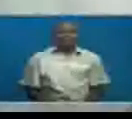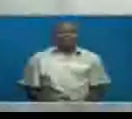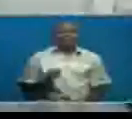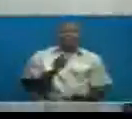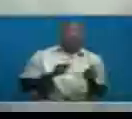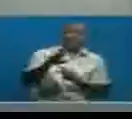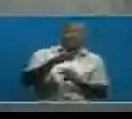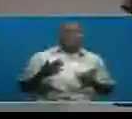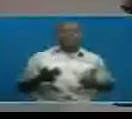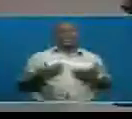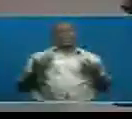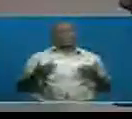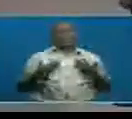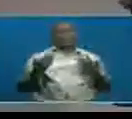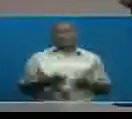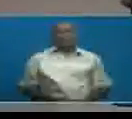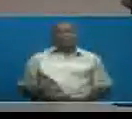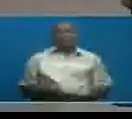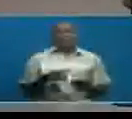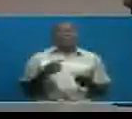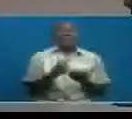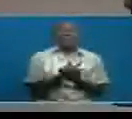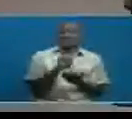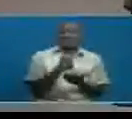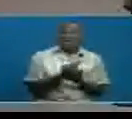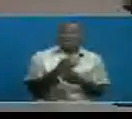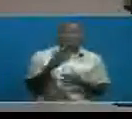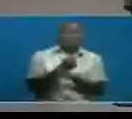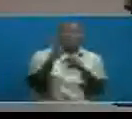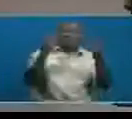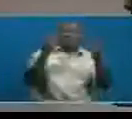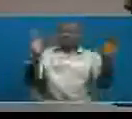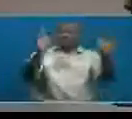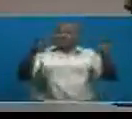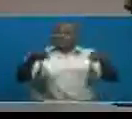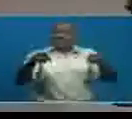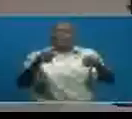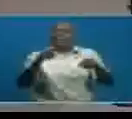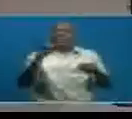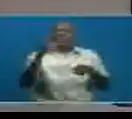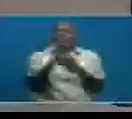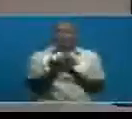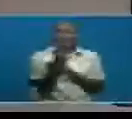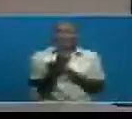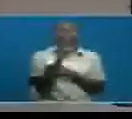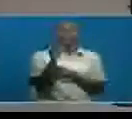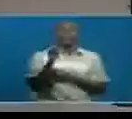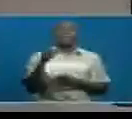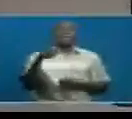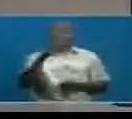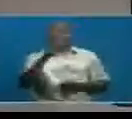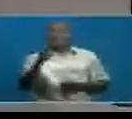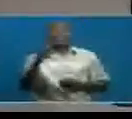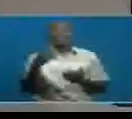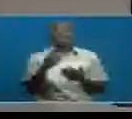You're happy. Now we're from. And Ghana's smooth victory was not only celebrated by fans across the country. Staff of